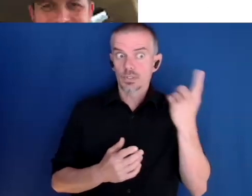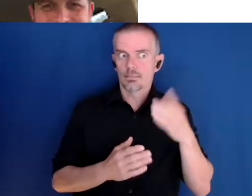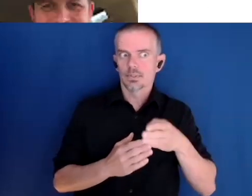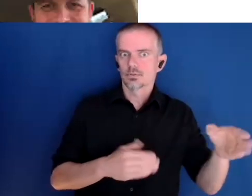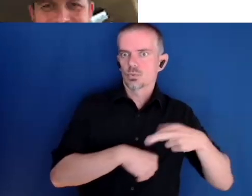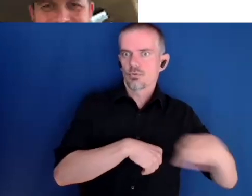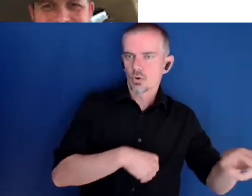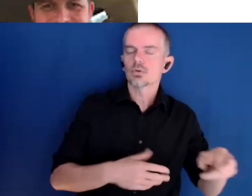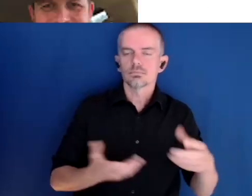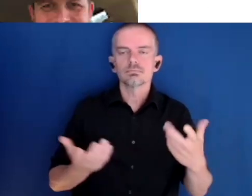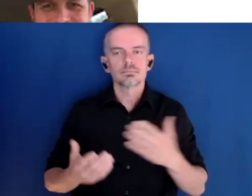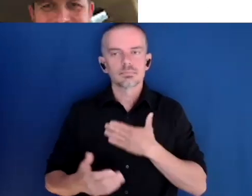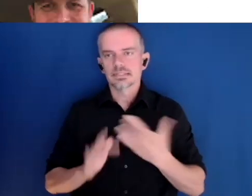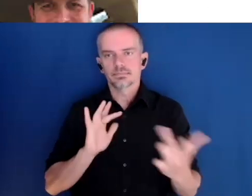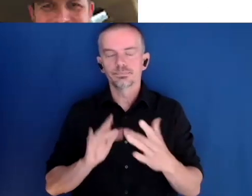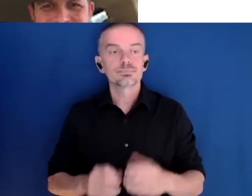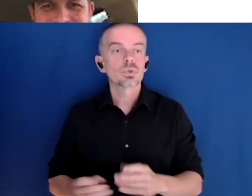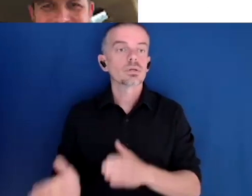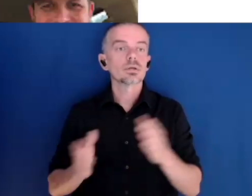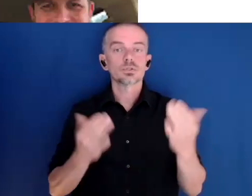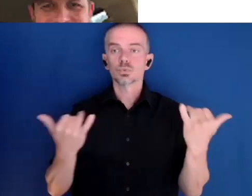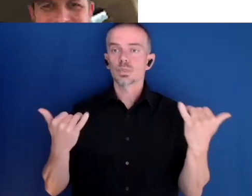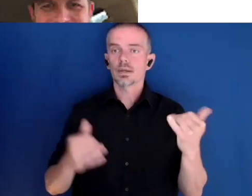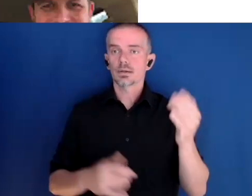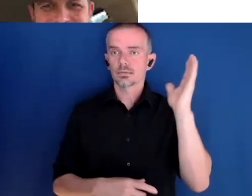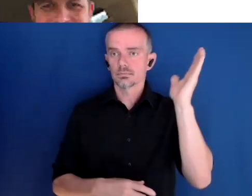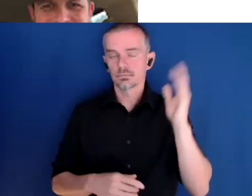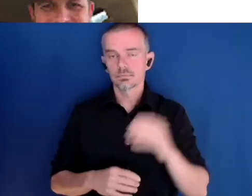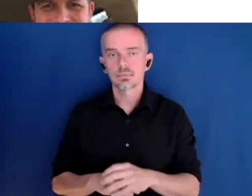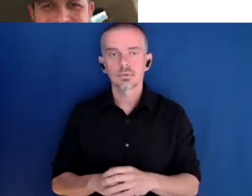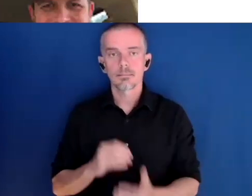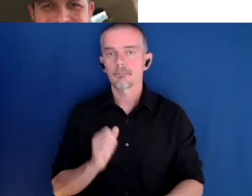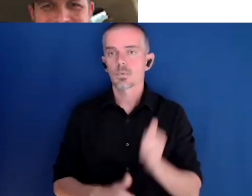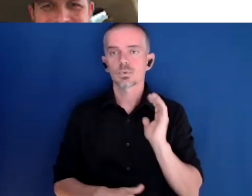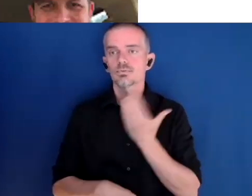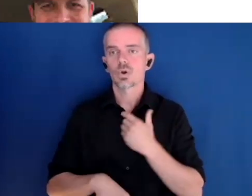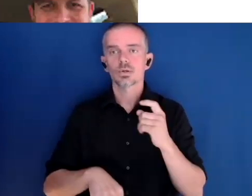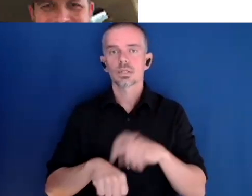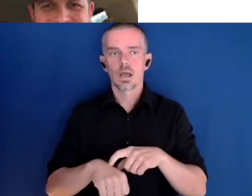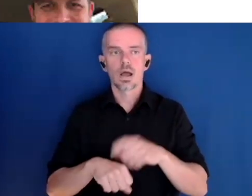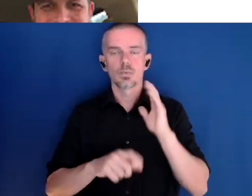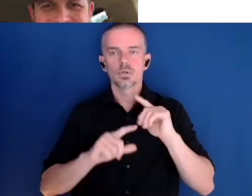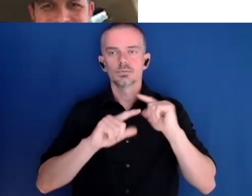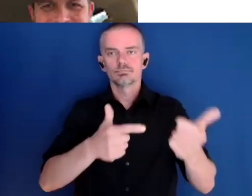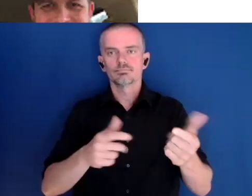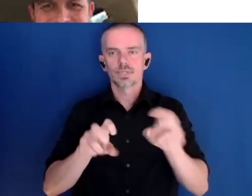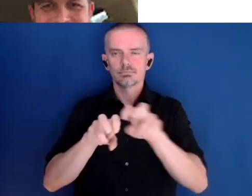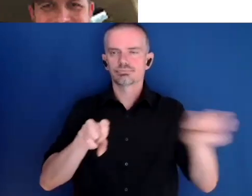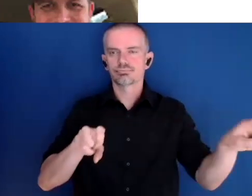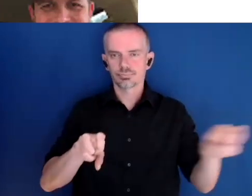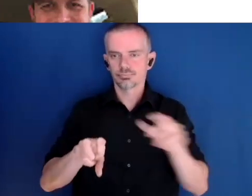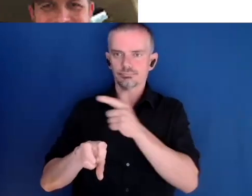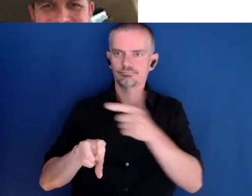Okay, so turning to today's webinar, most of our time will be dedicated to hearing from our awesome group of